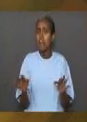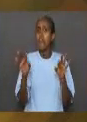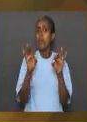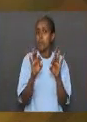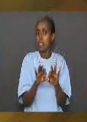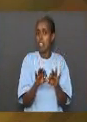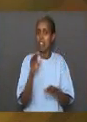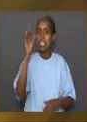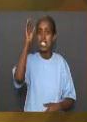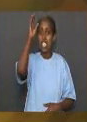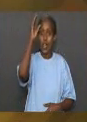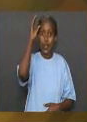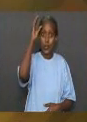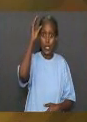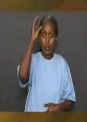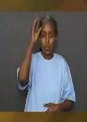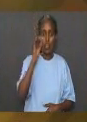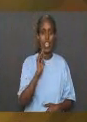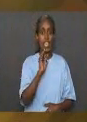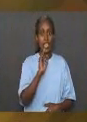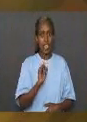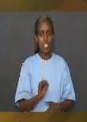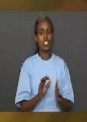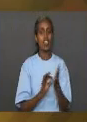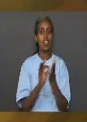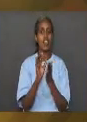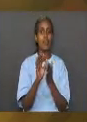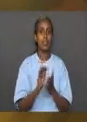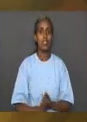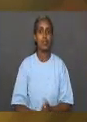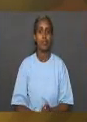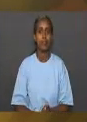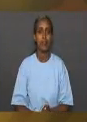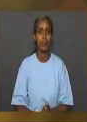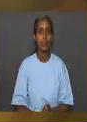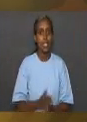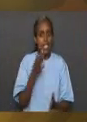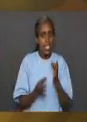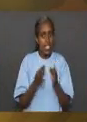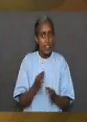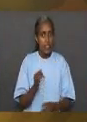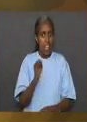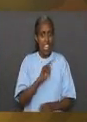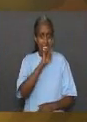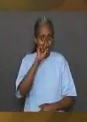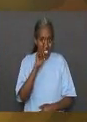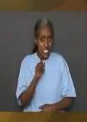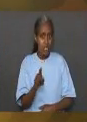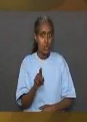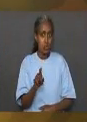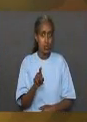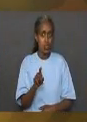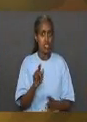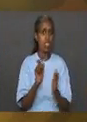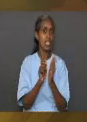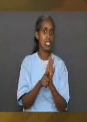the concept of irrational numbers. If I asked you to name an